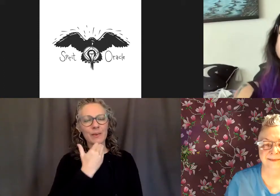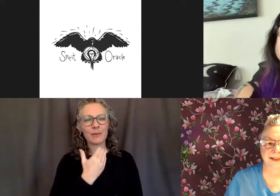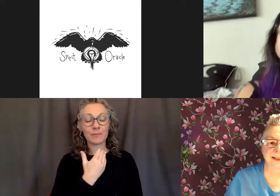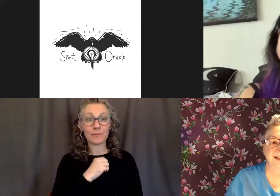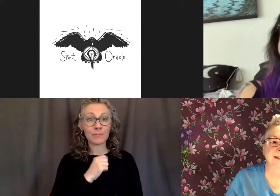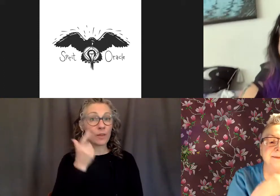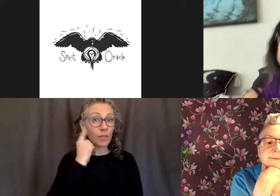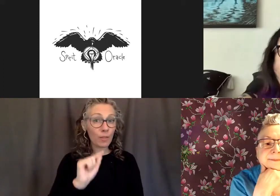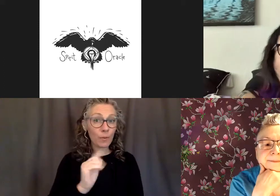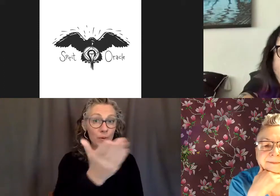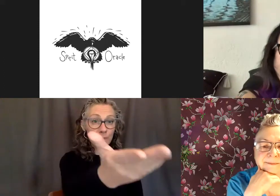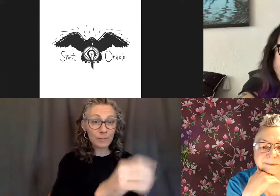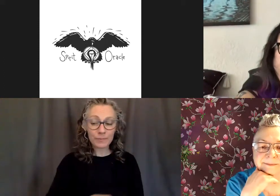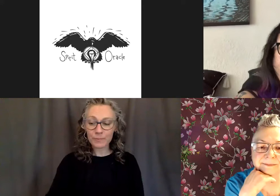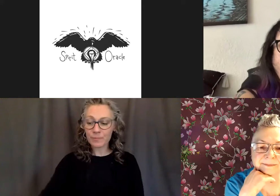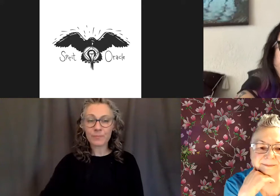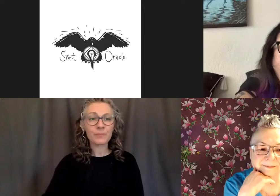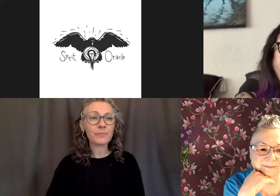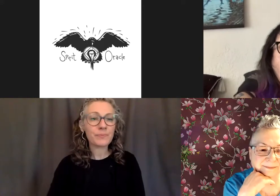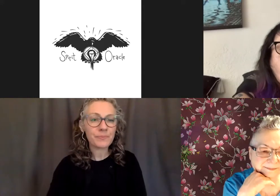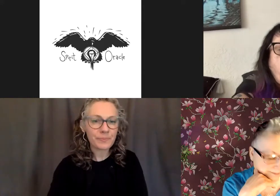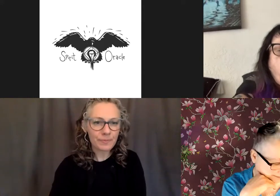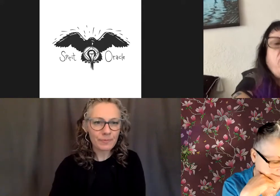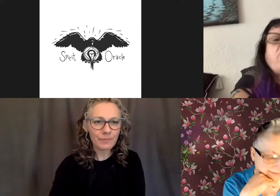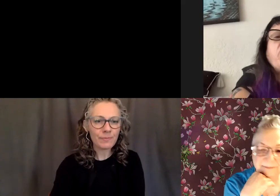All right, Thorne, you are up.